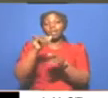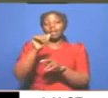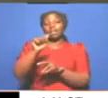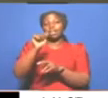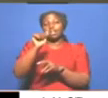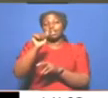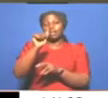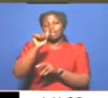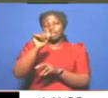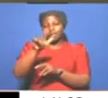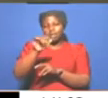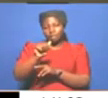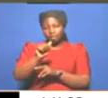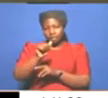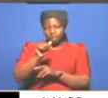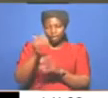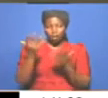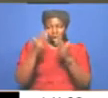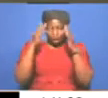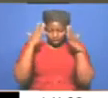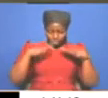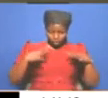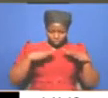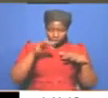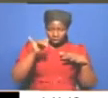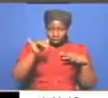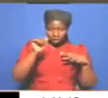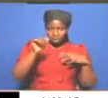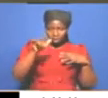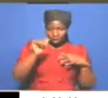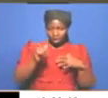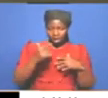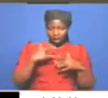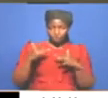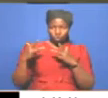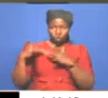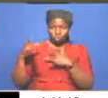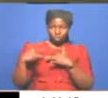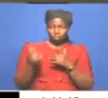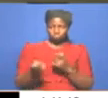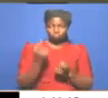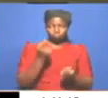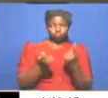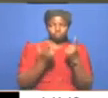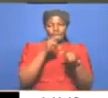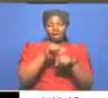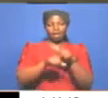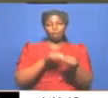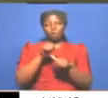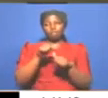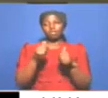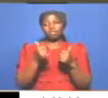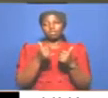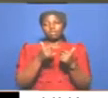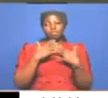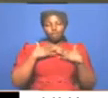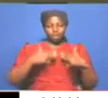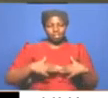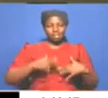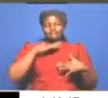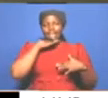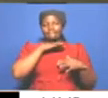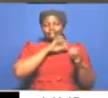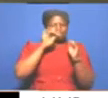Residents of Yala Township in Siaya County have raised concern over the alleged dumping of bodies in Yala